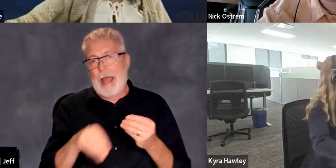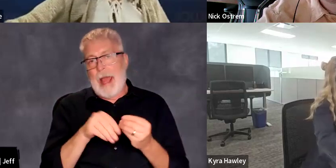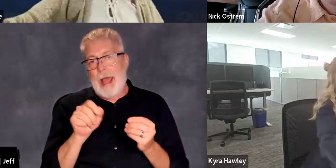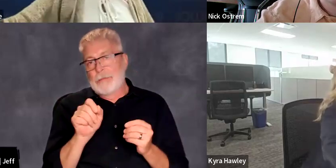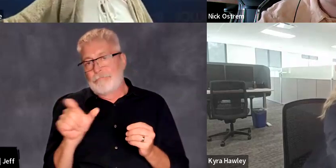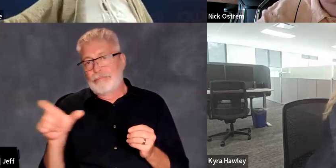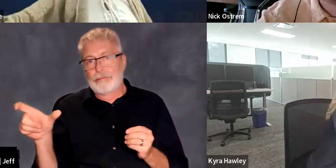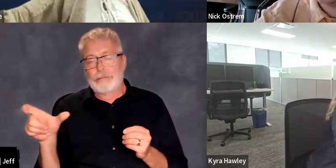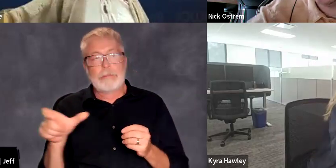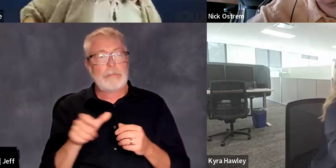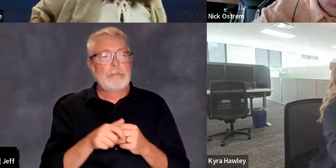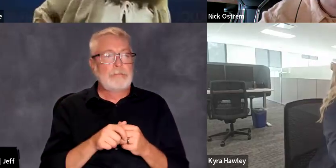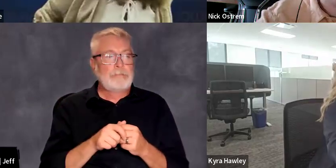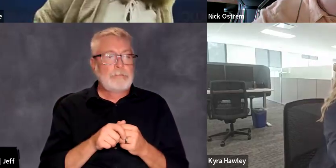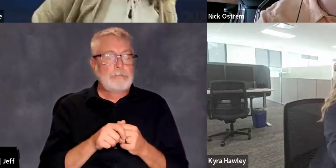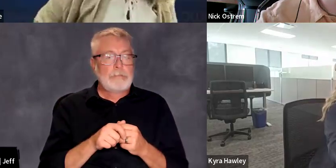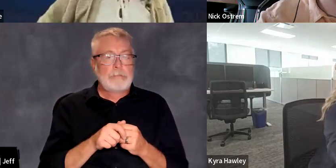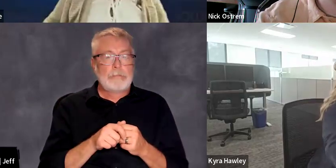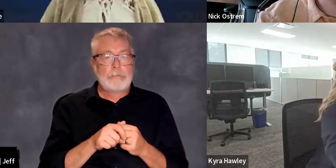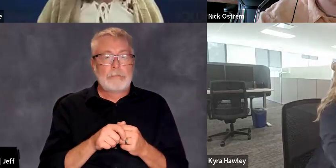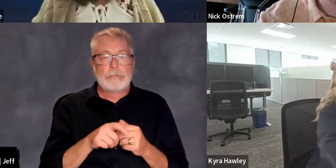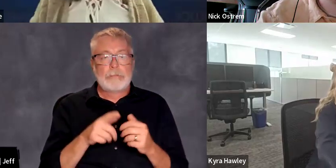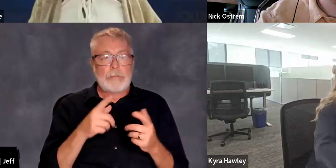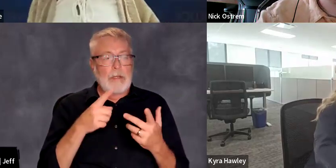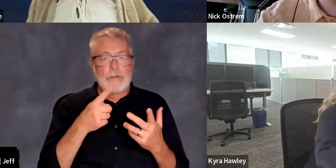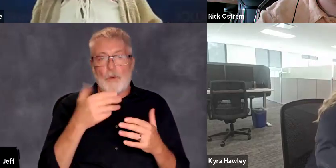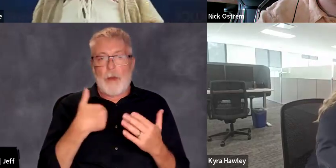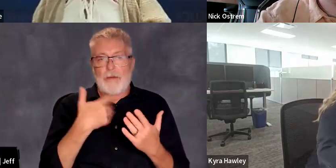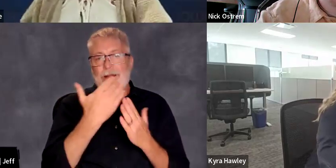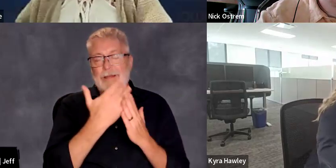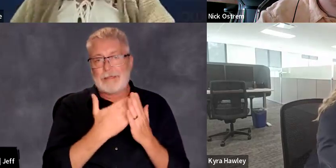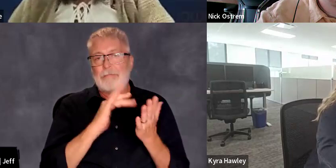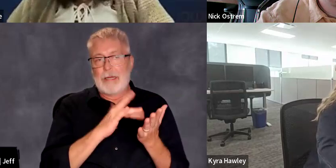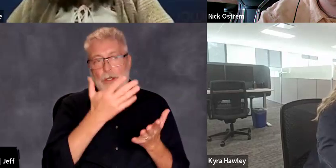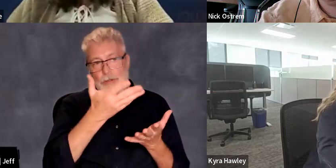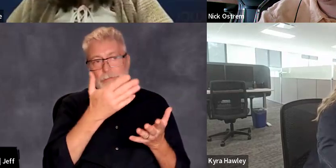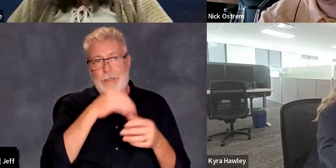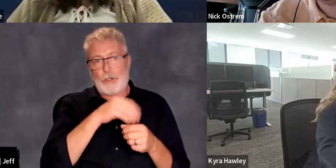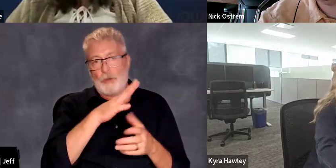that, you can just have your list of medications in your plan.